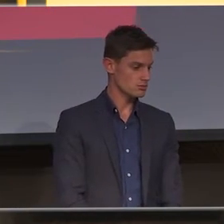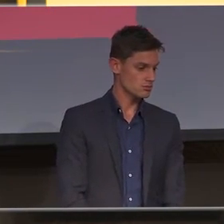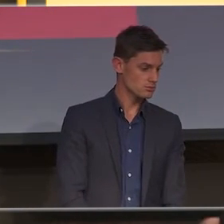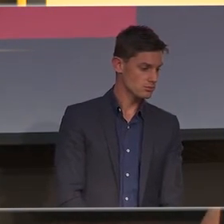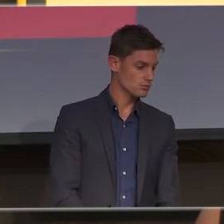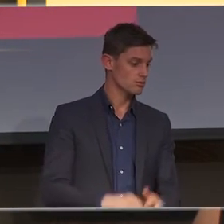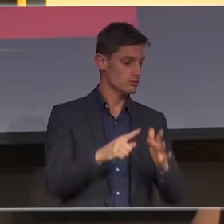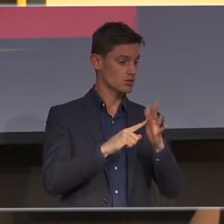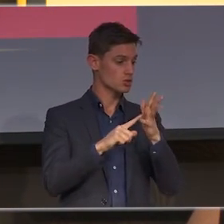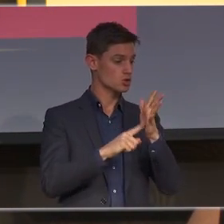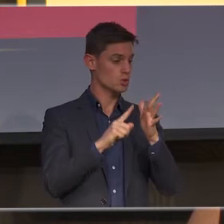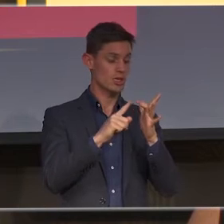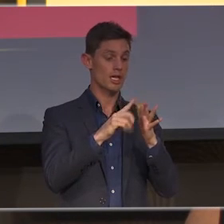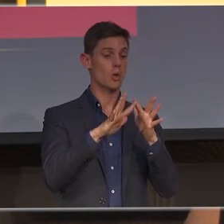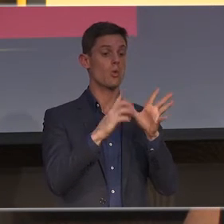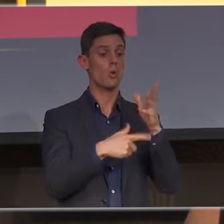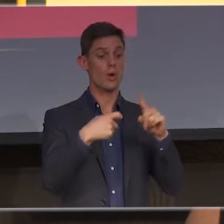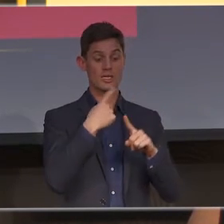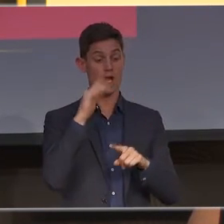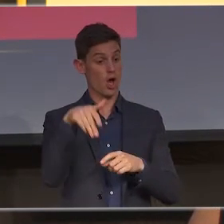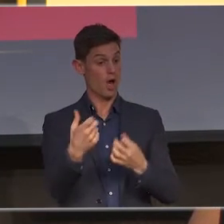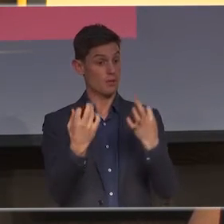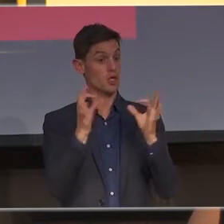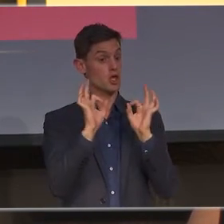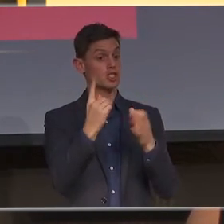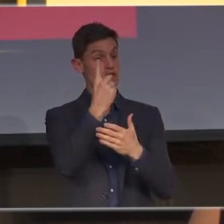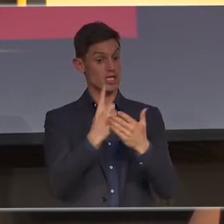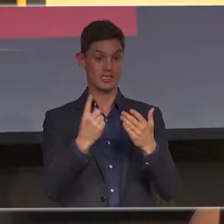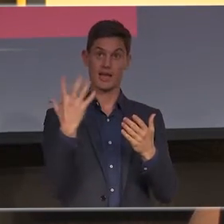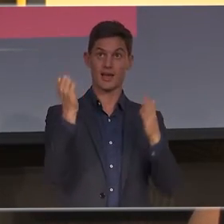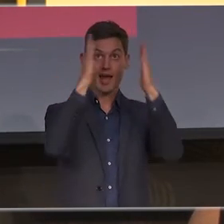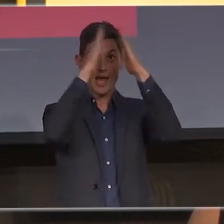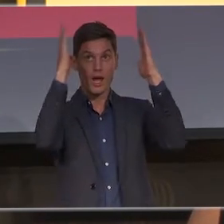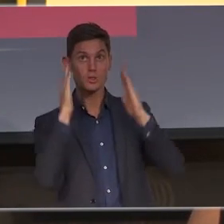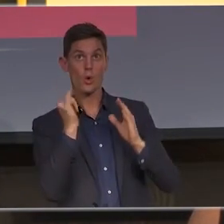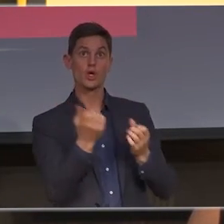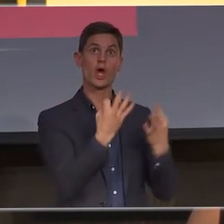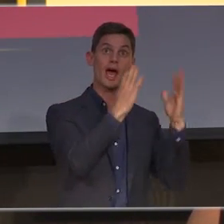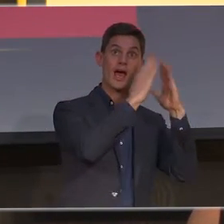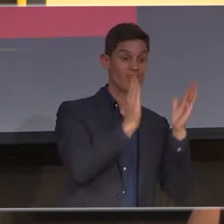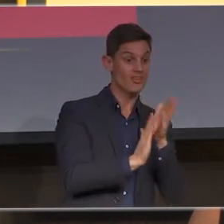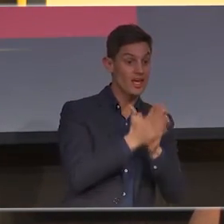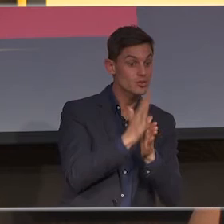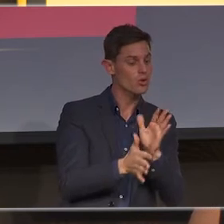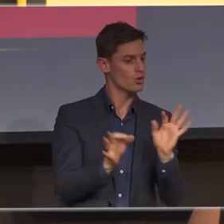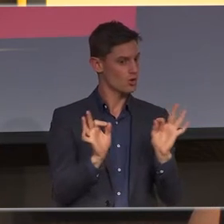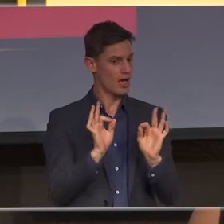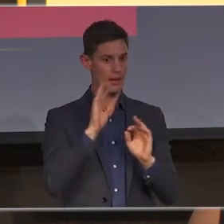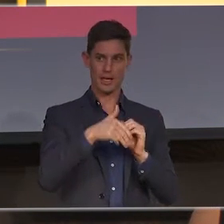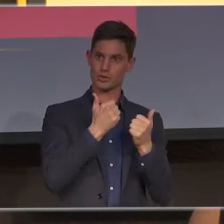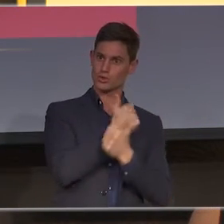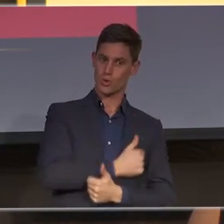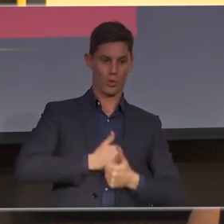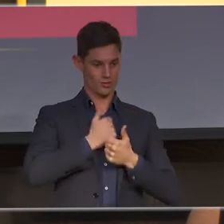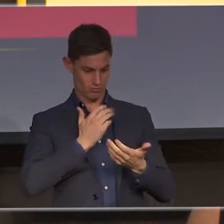As Julie Walk says, homelessness is not just about having a house or not having a house. It's about our capacity to enjoy all